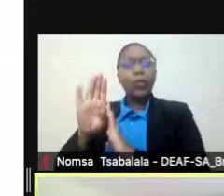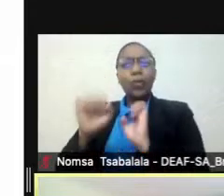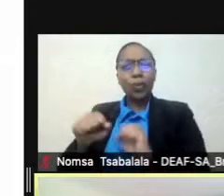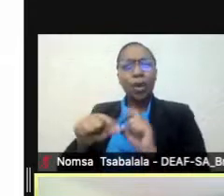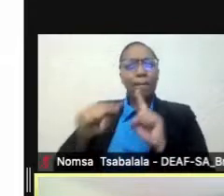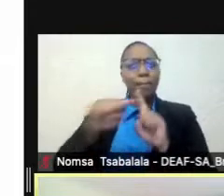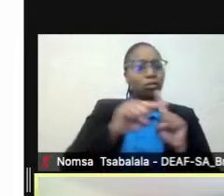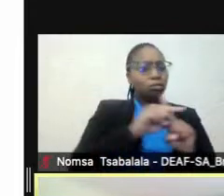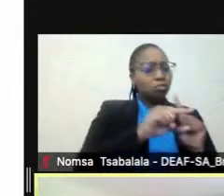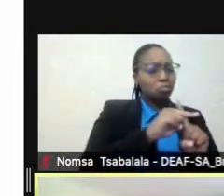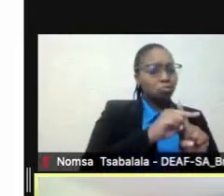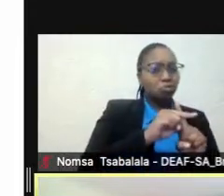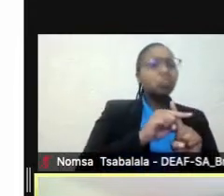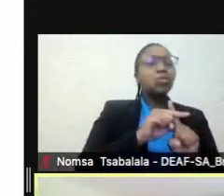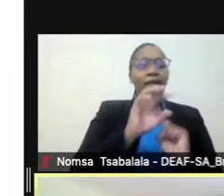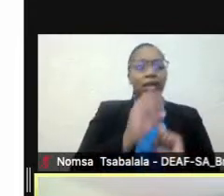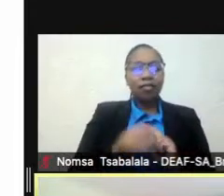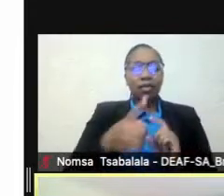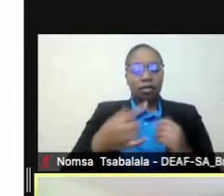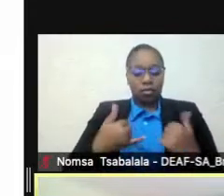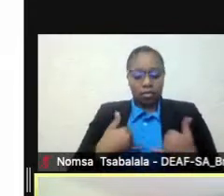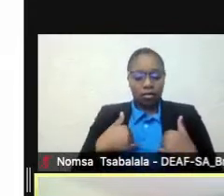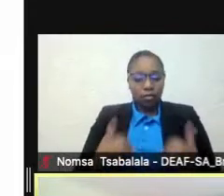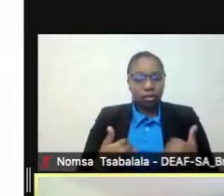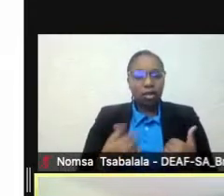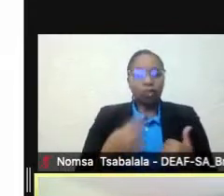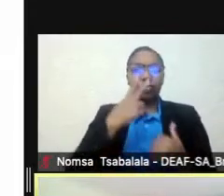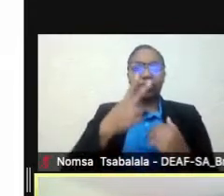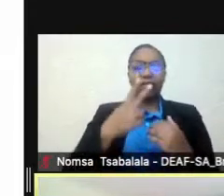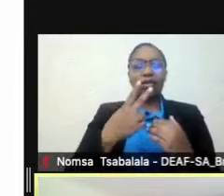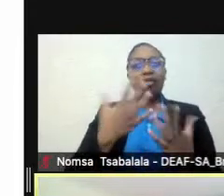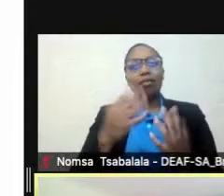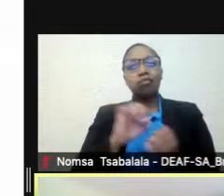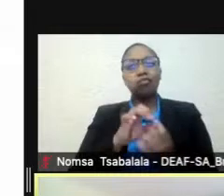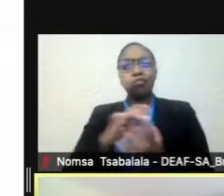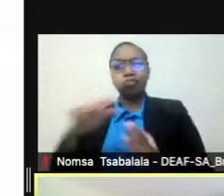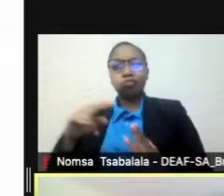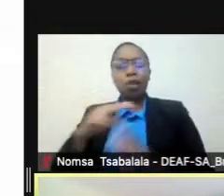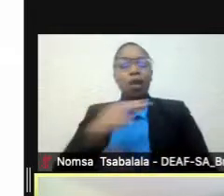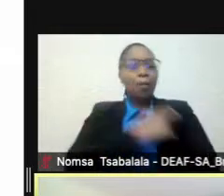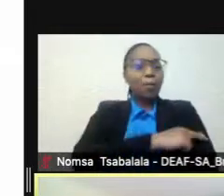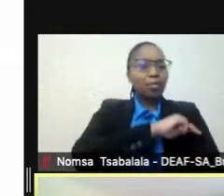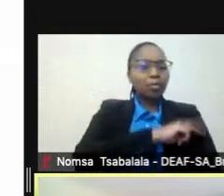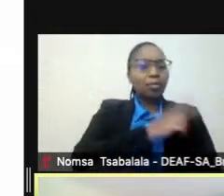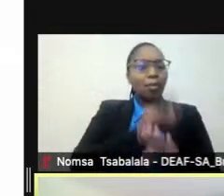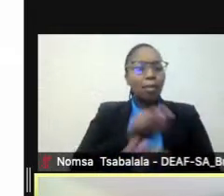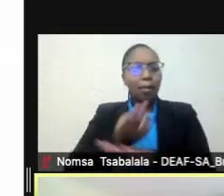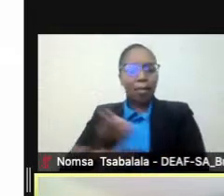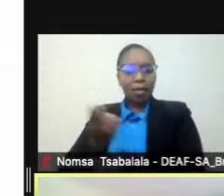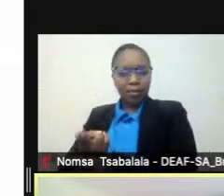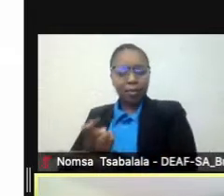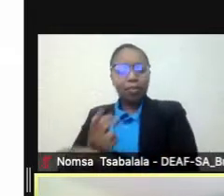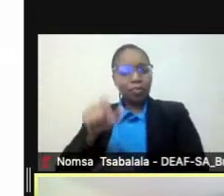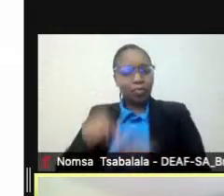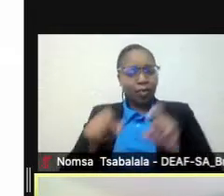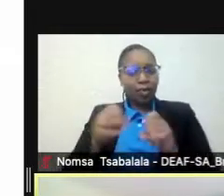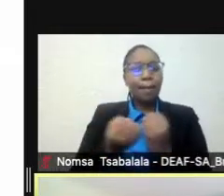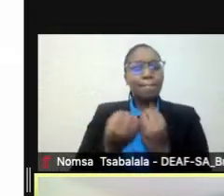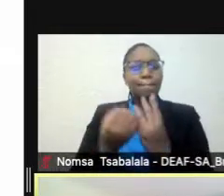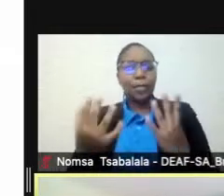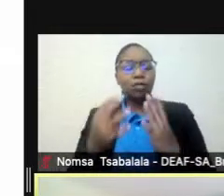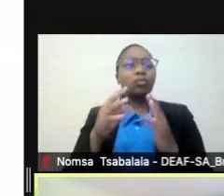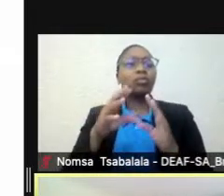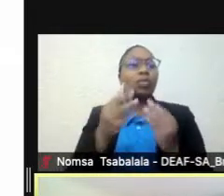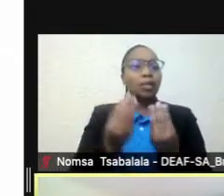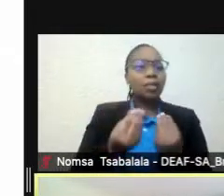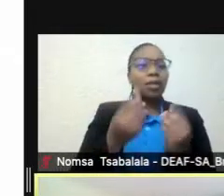rates and starting to see some indication that hospitalizations are increasing in both the public and private sector